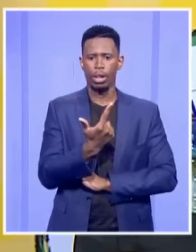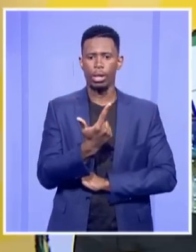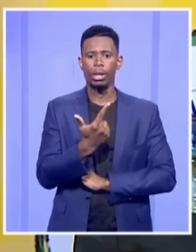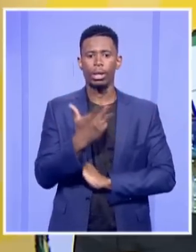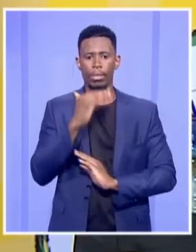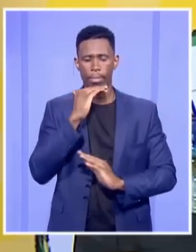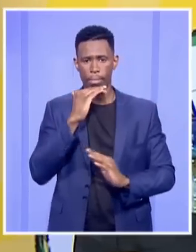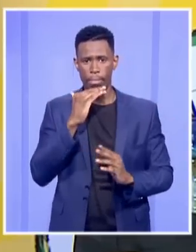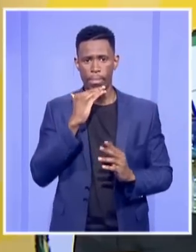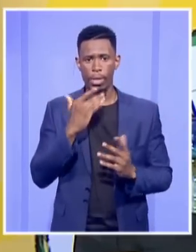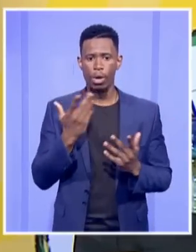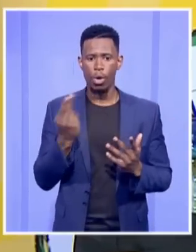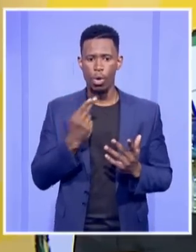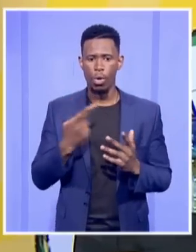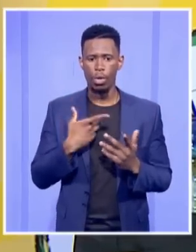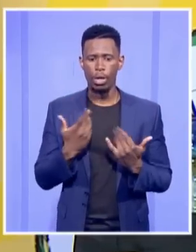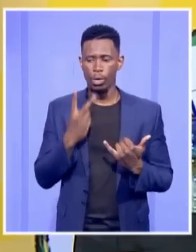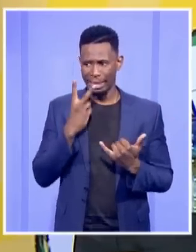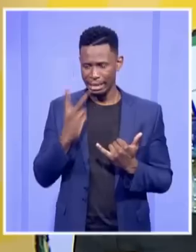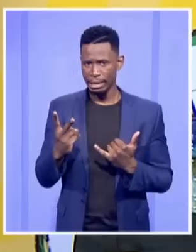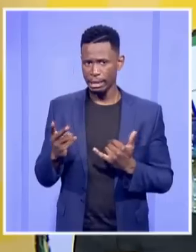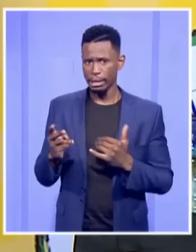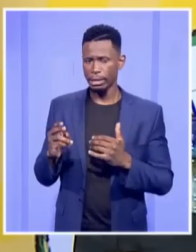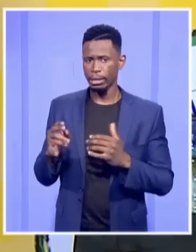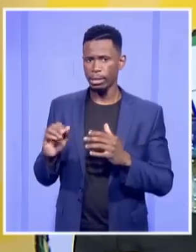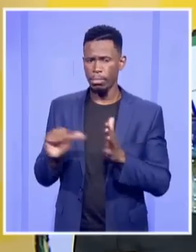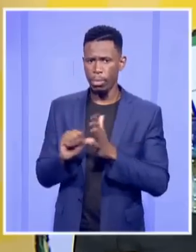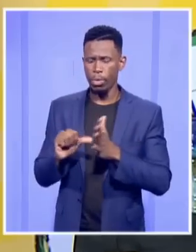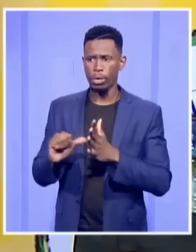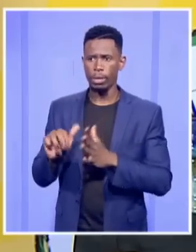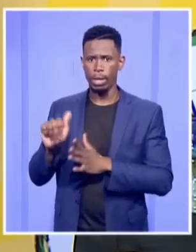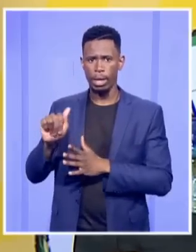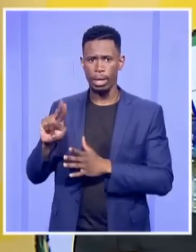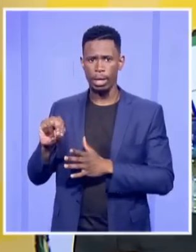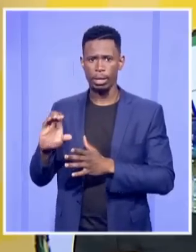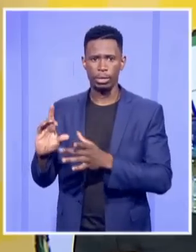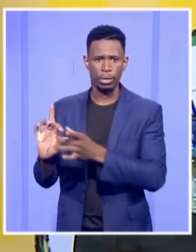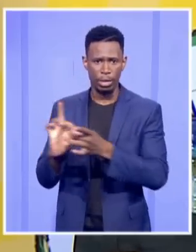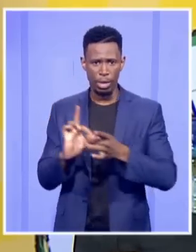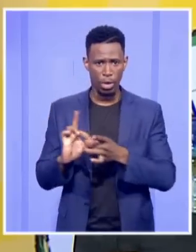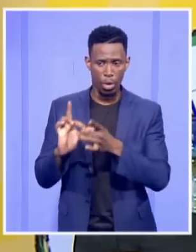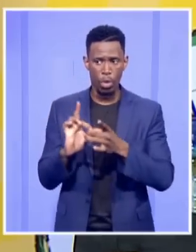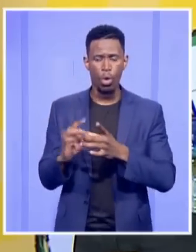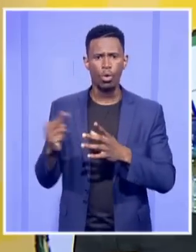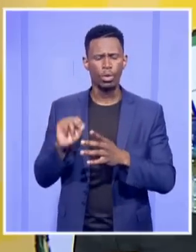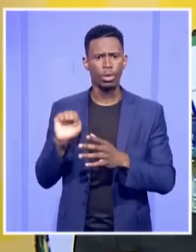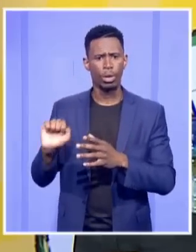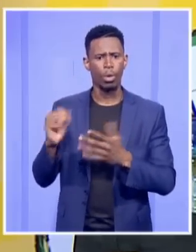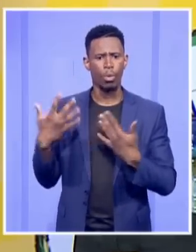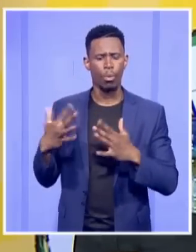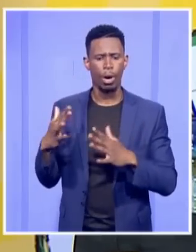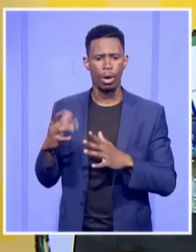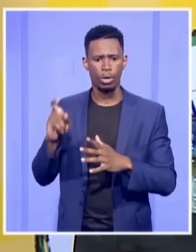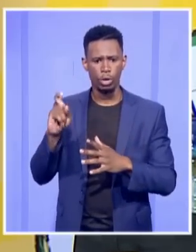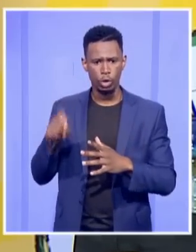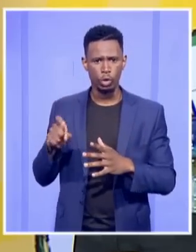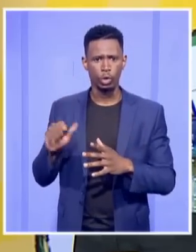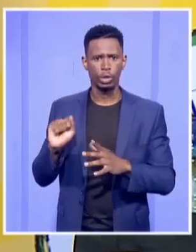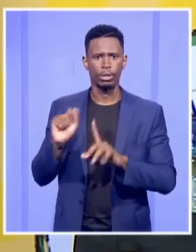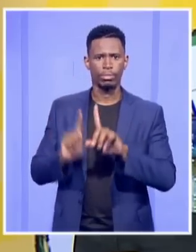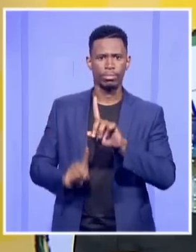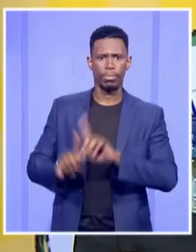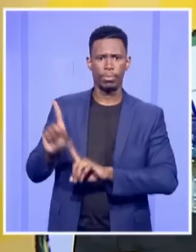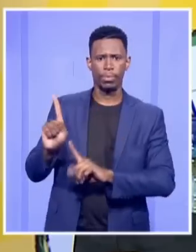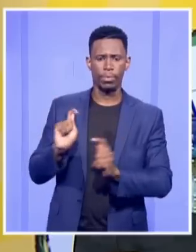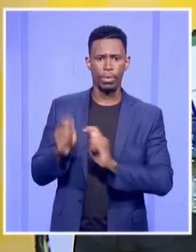again paying attention to the unity of our organization, the success of the revolution that the ANC is expected to undertake, the